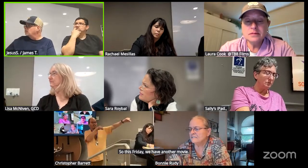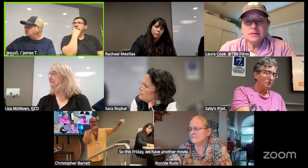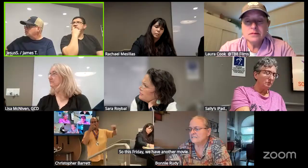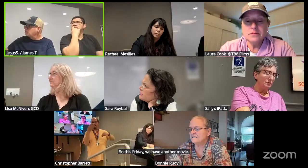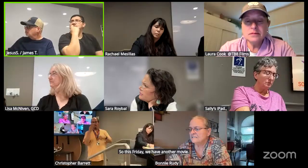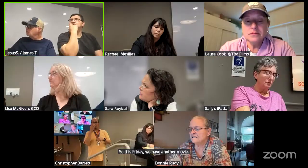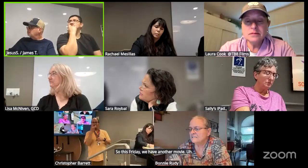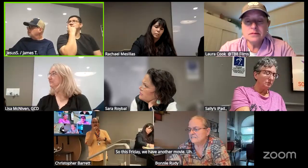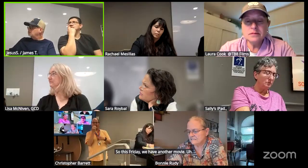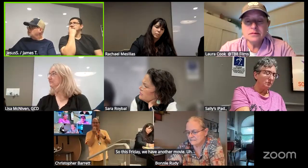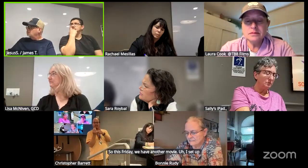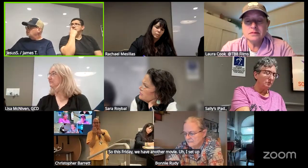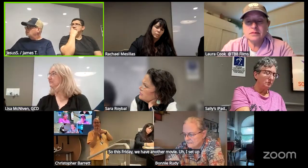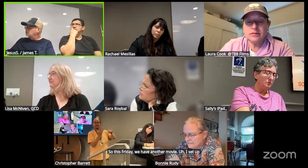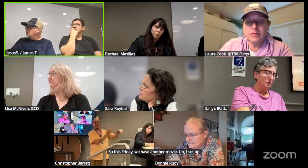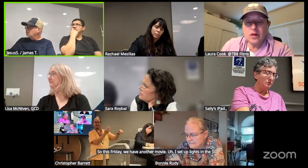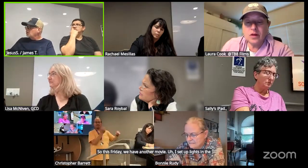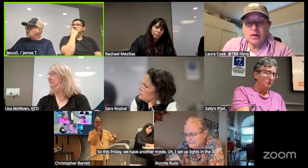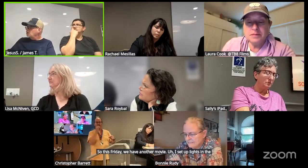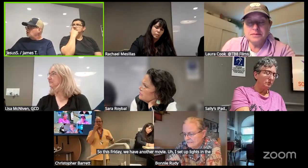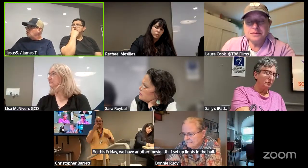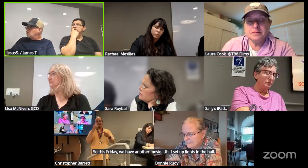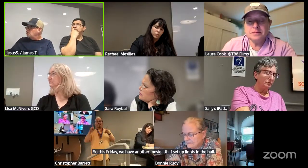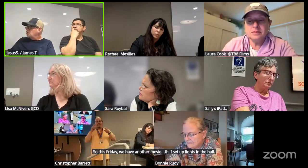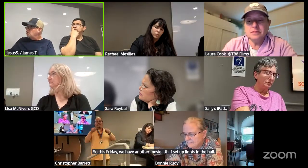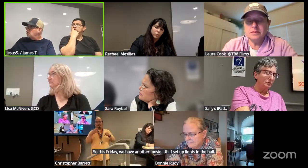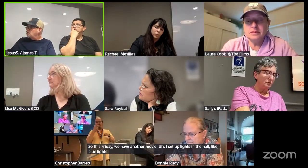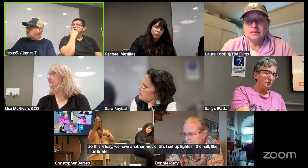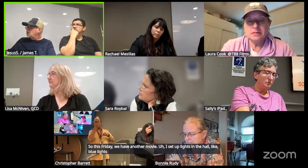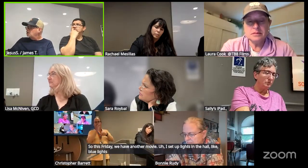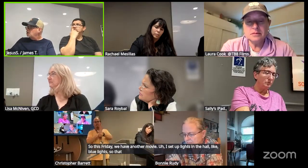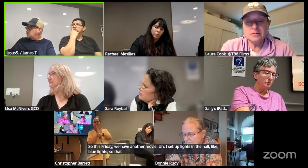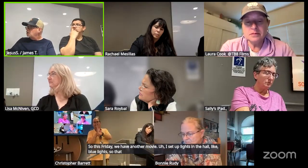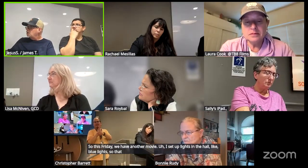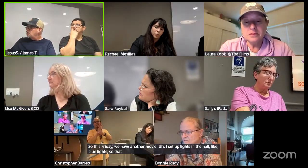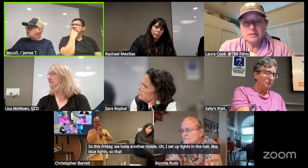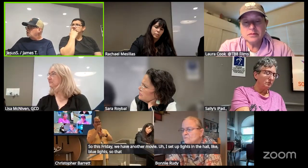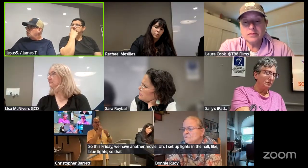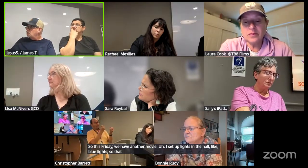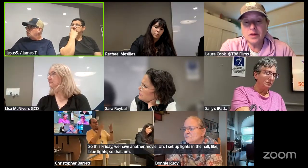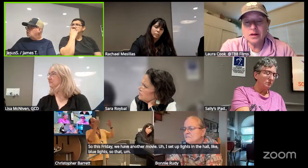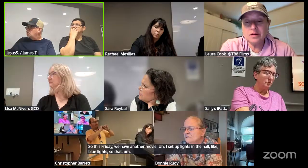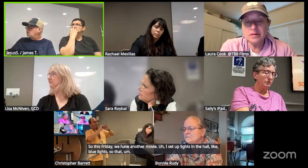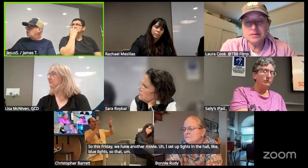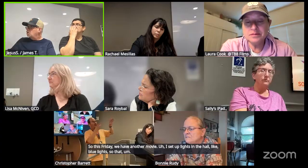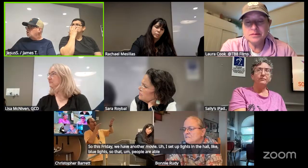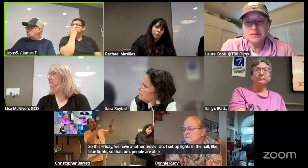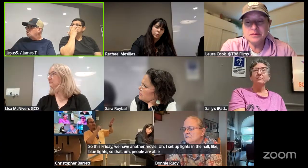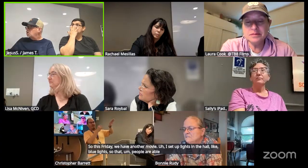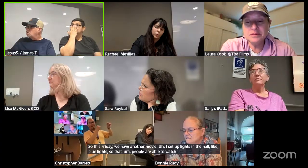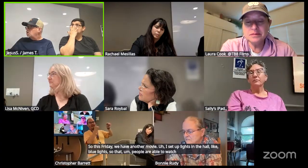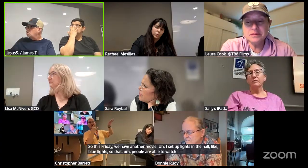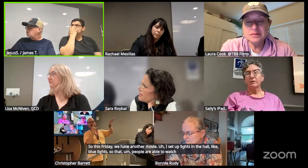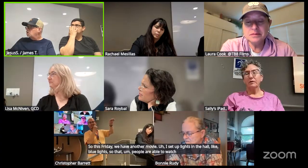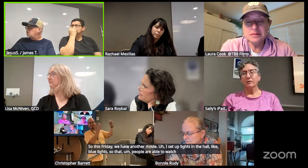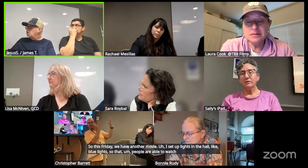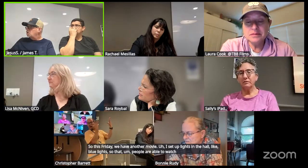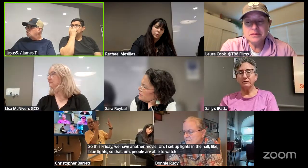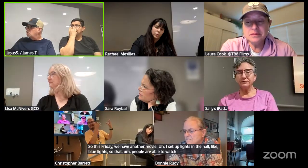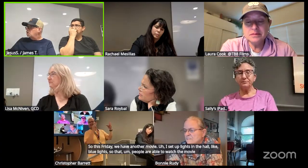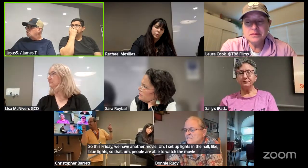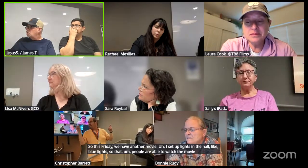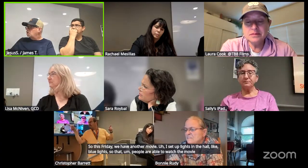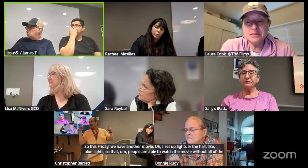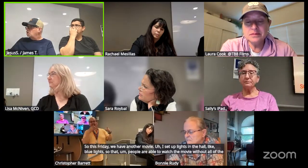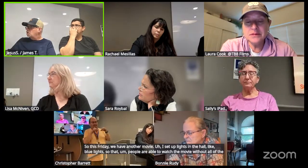I set up lights in the hall, like blue lights, so that people are able to watch the movie without all of the